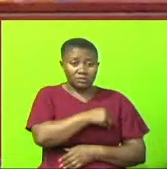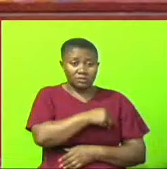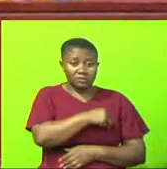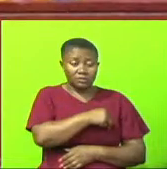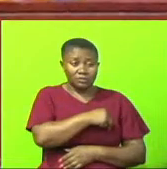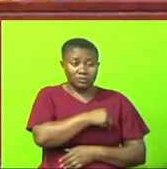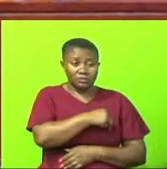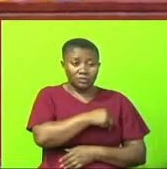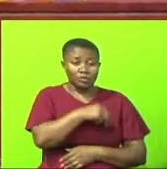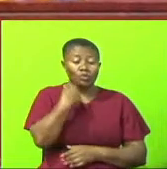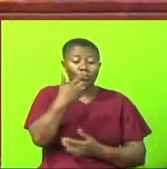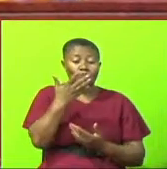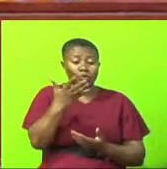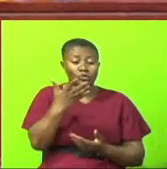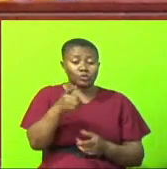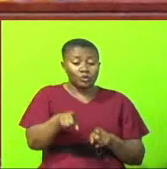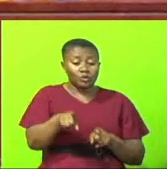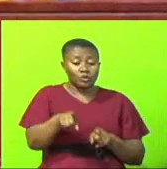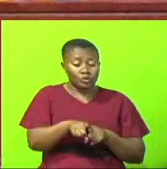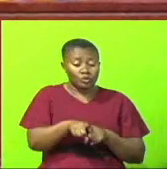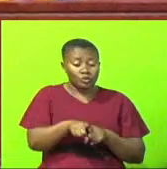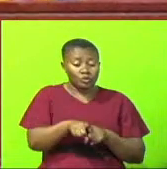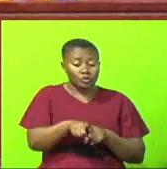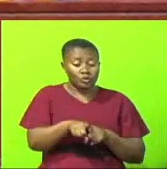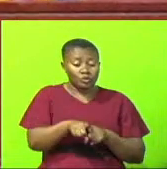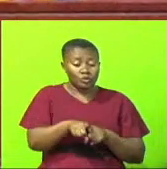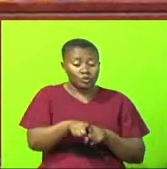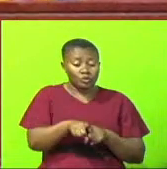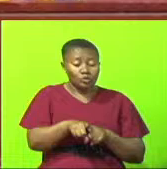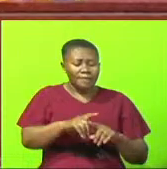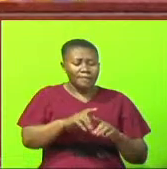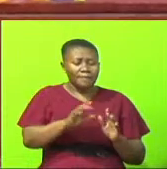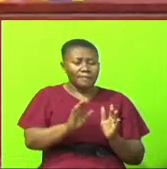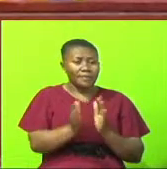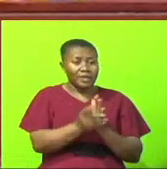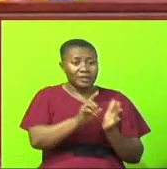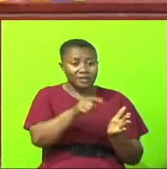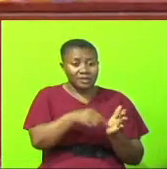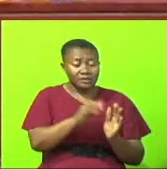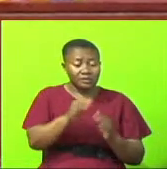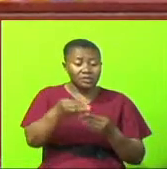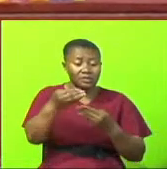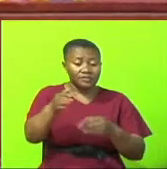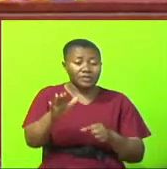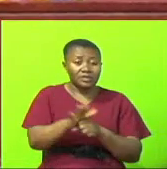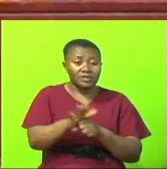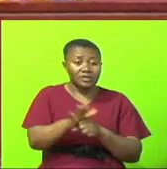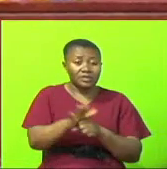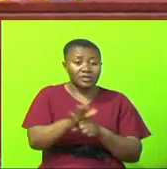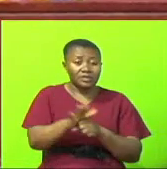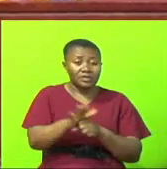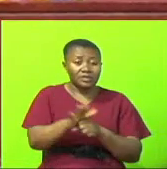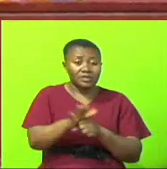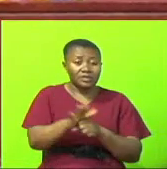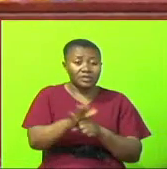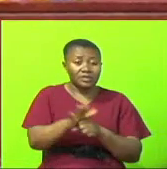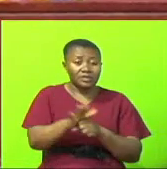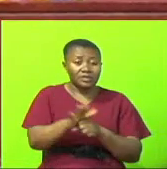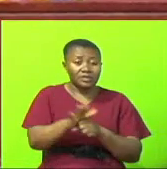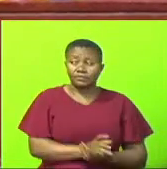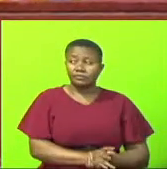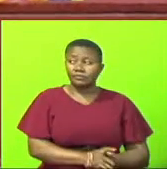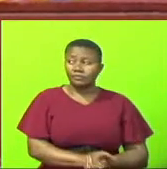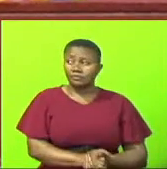us. But please, I'll see my time. I'll give you sufficient time to do so. Yes, Honorable Dominic